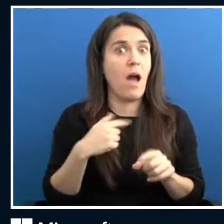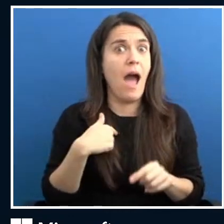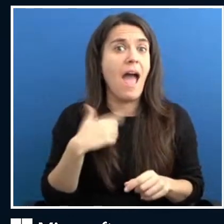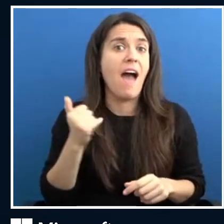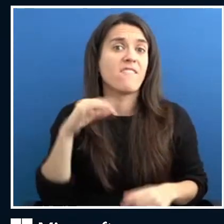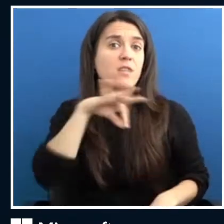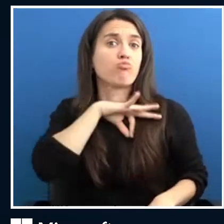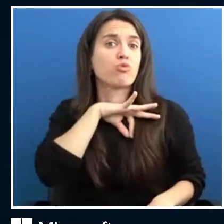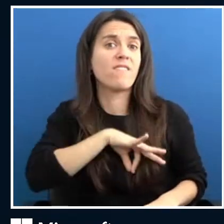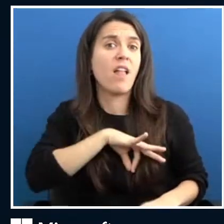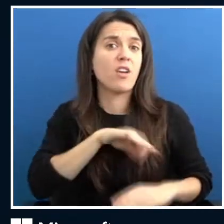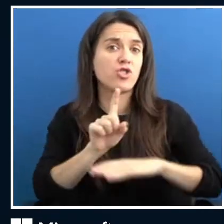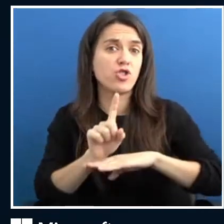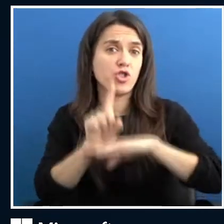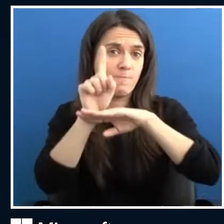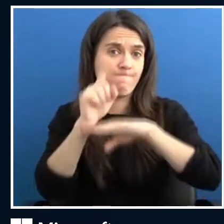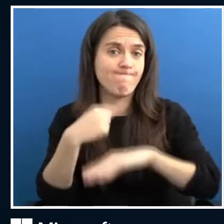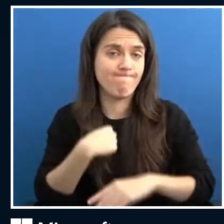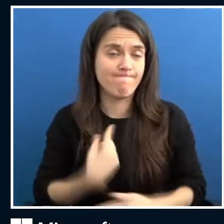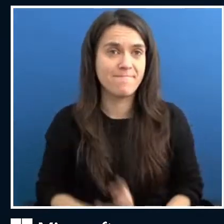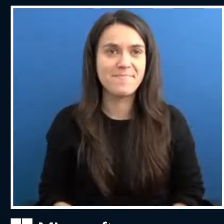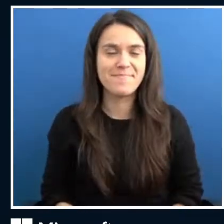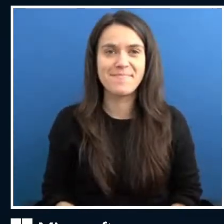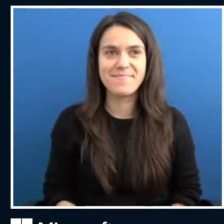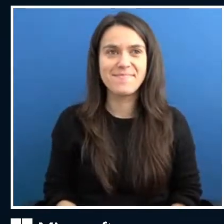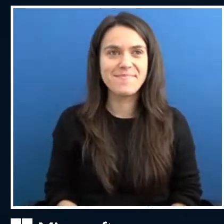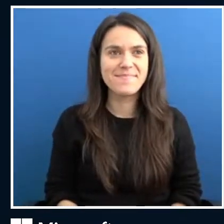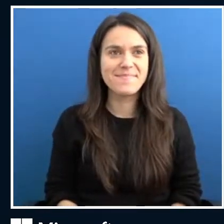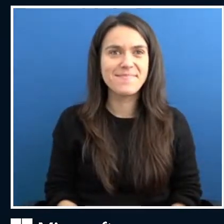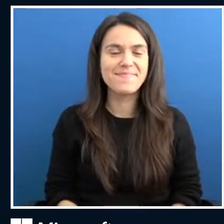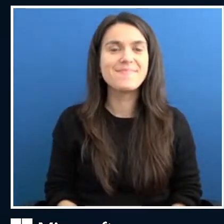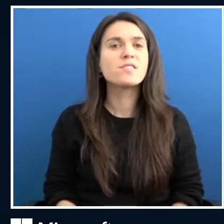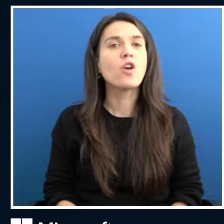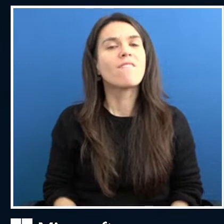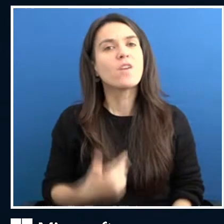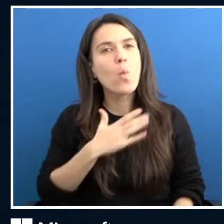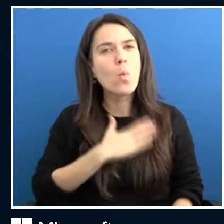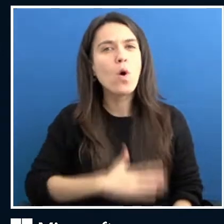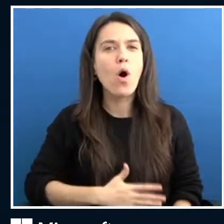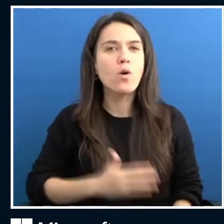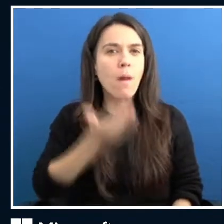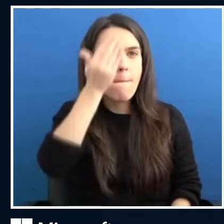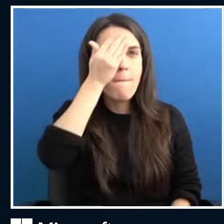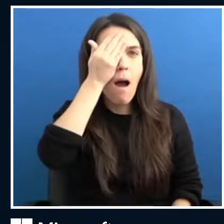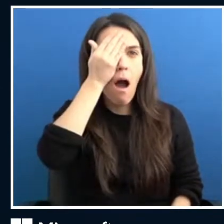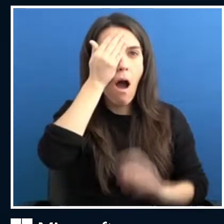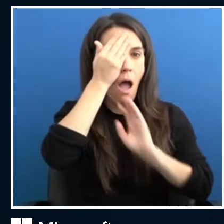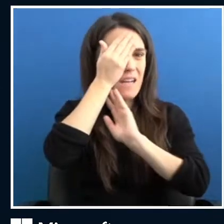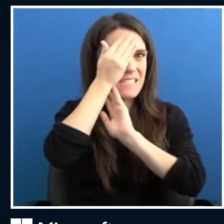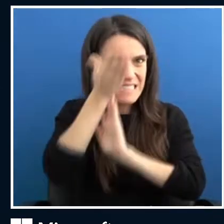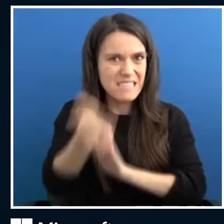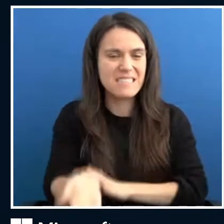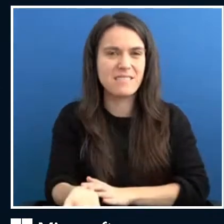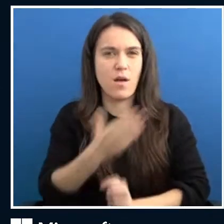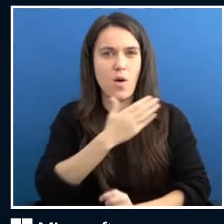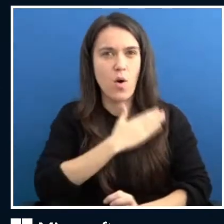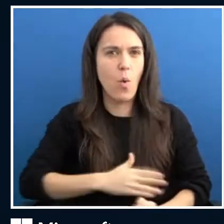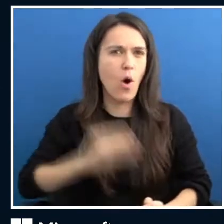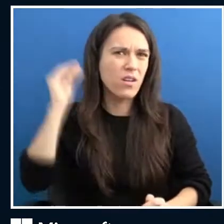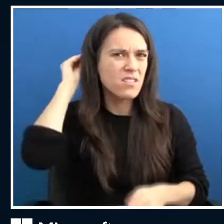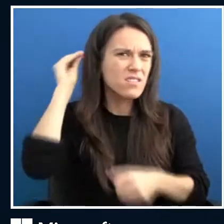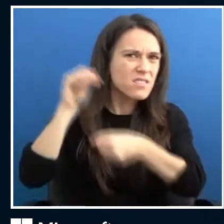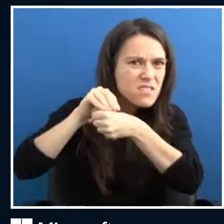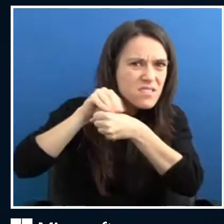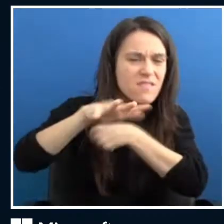that. Okay, so we want to bring fairness and talk about the importance on how we can be intentional.